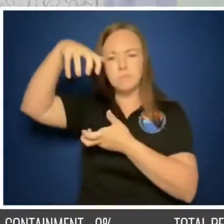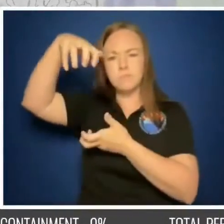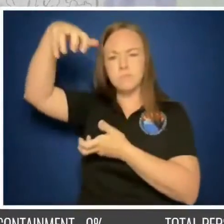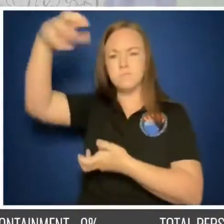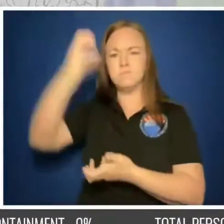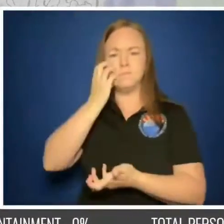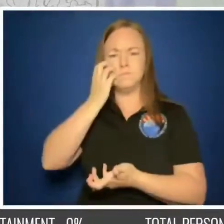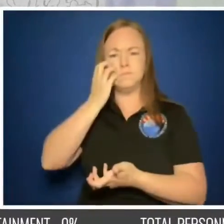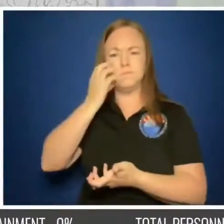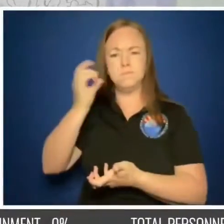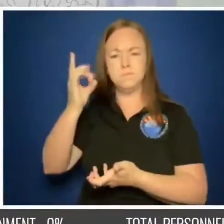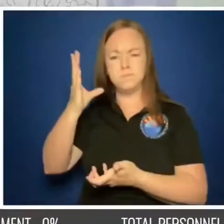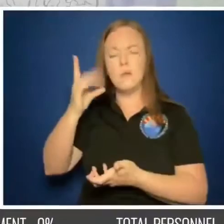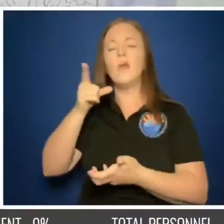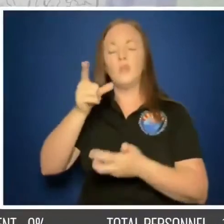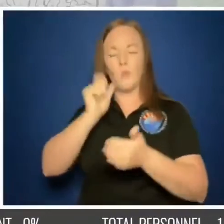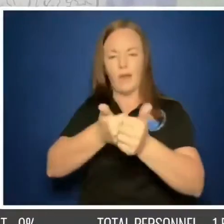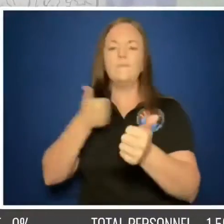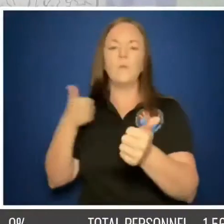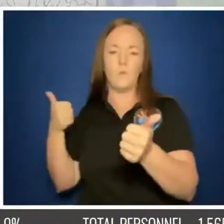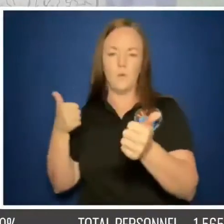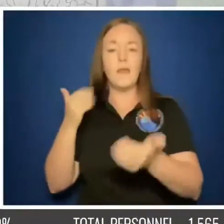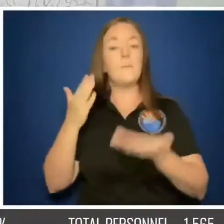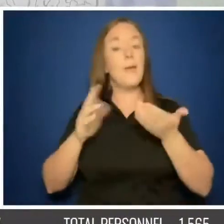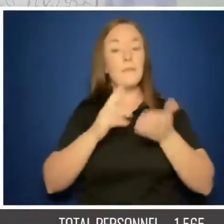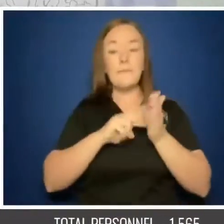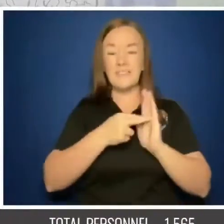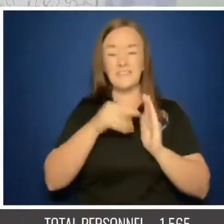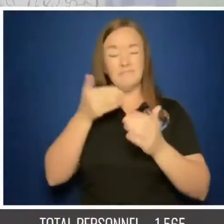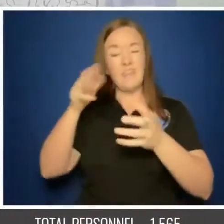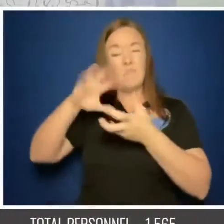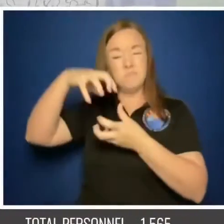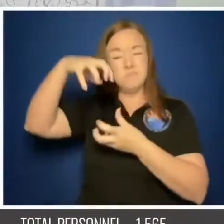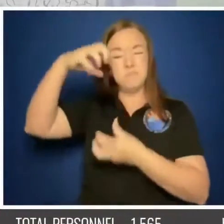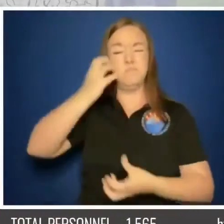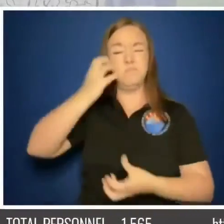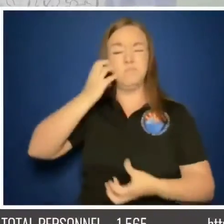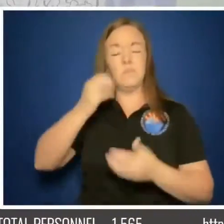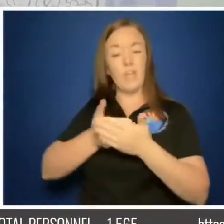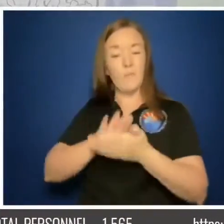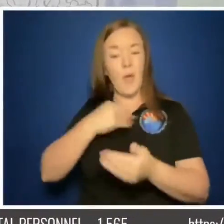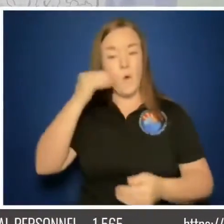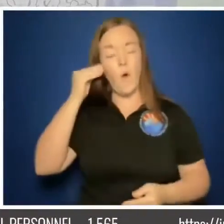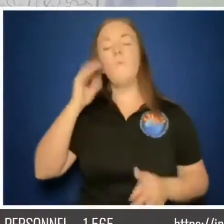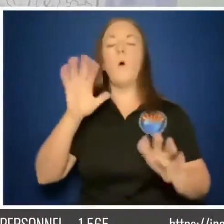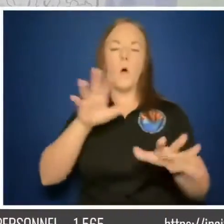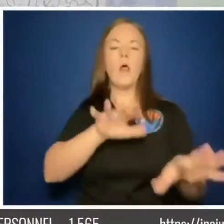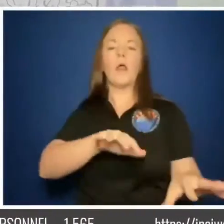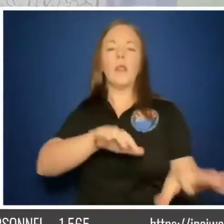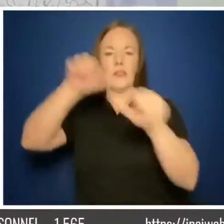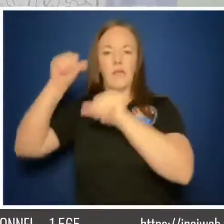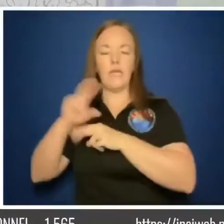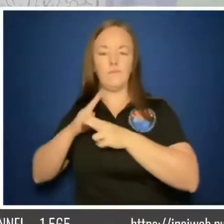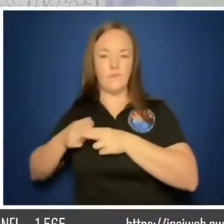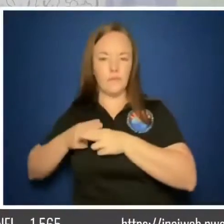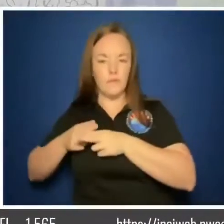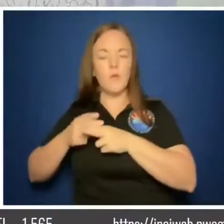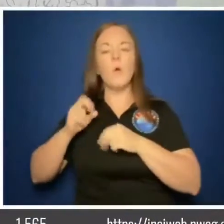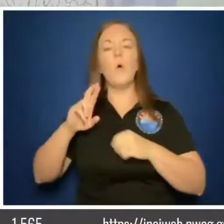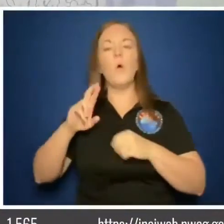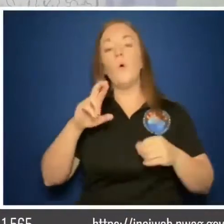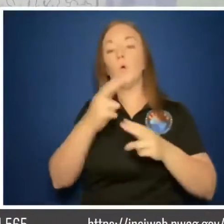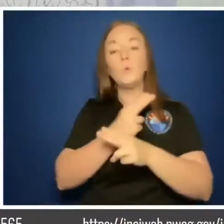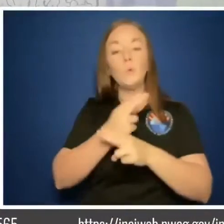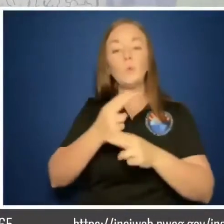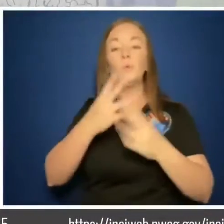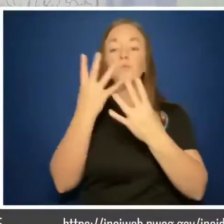by avoiding it, either by getting out of that area or filtering or all of the different things you can do to